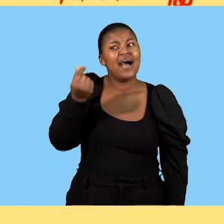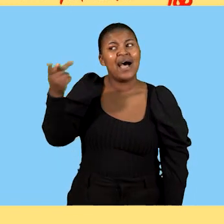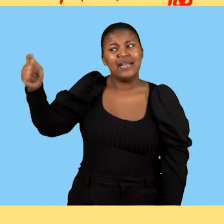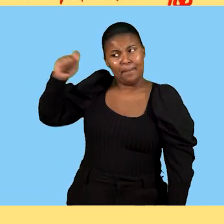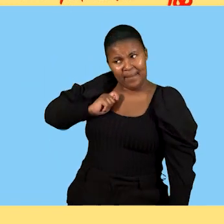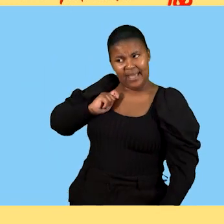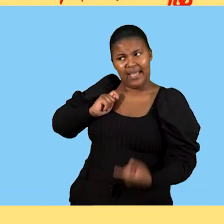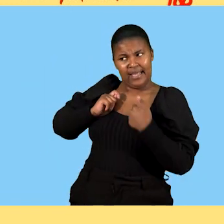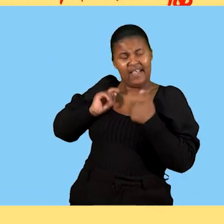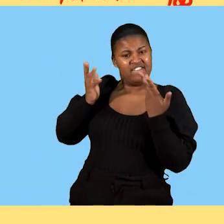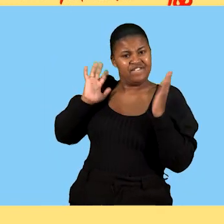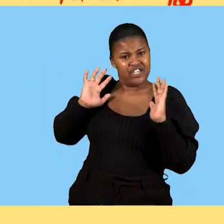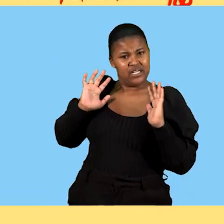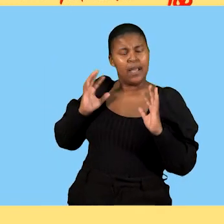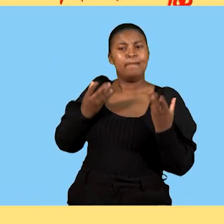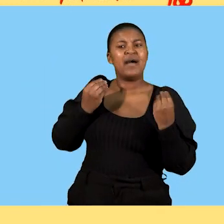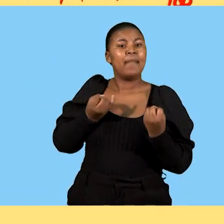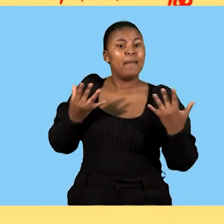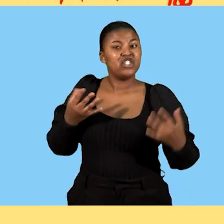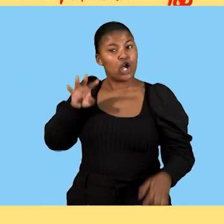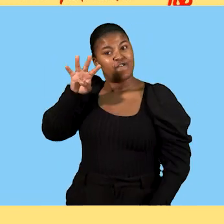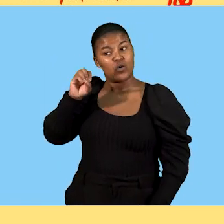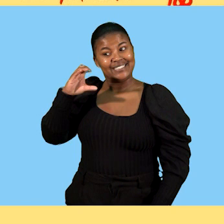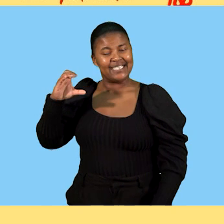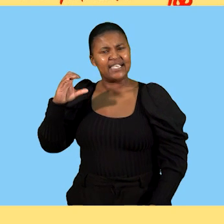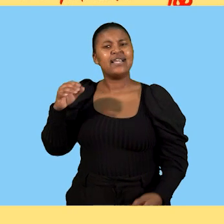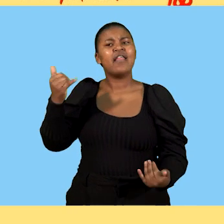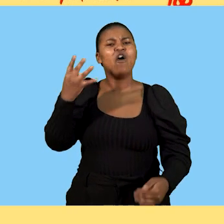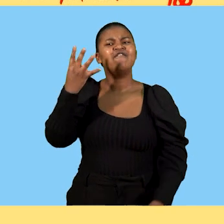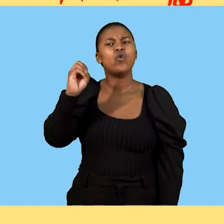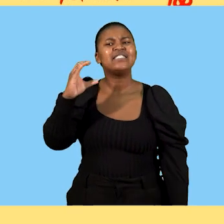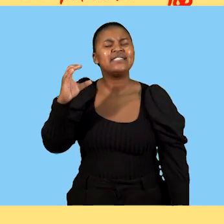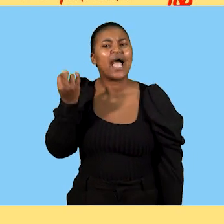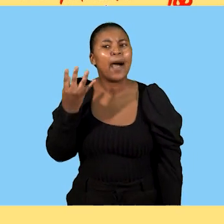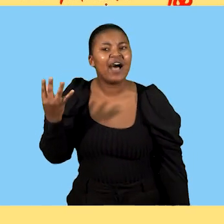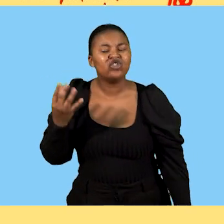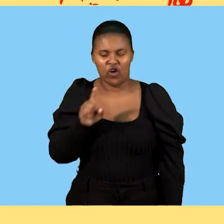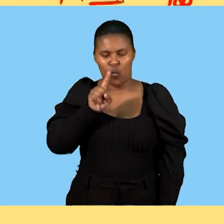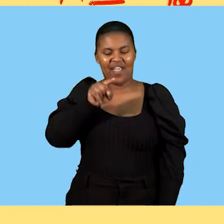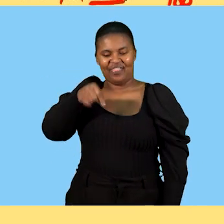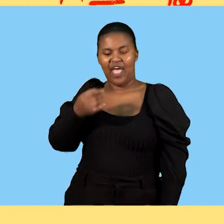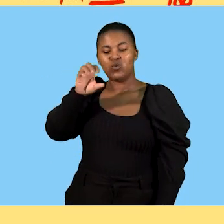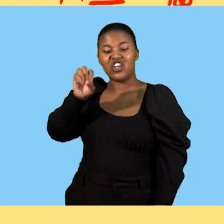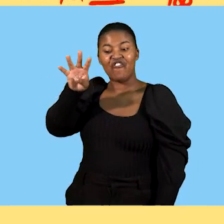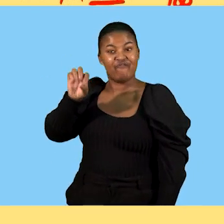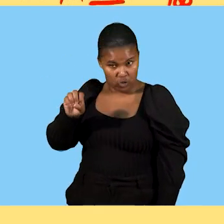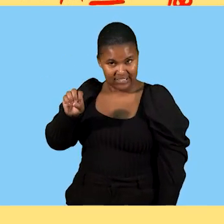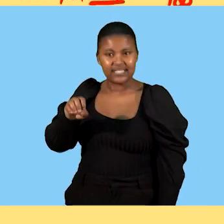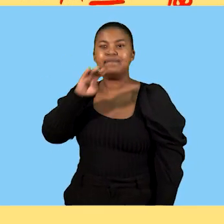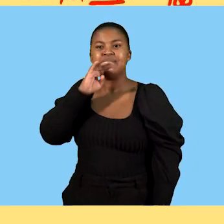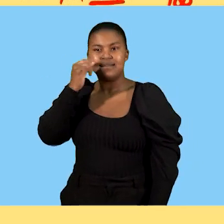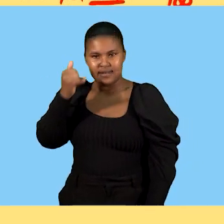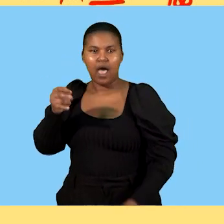amount received, we have received 40 cents. And the 40 cents is the 1,040. So I'll come